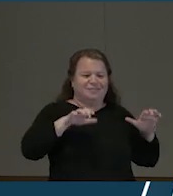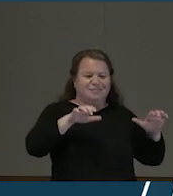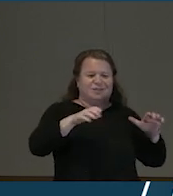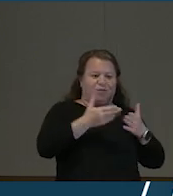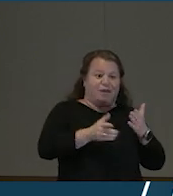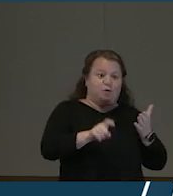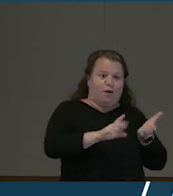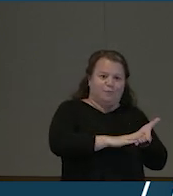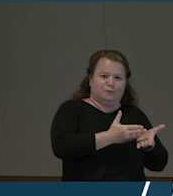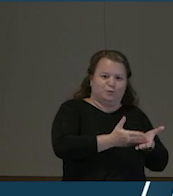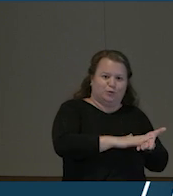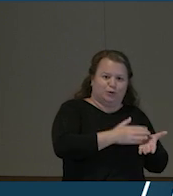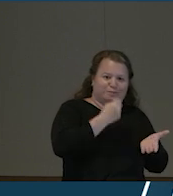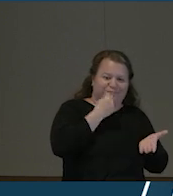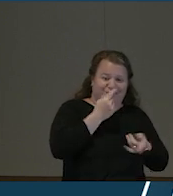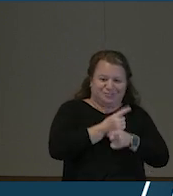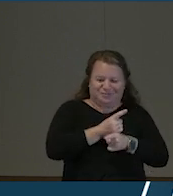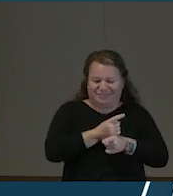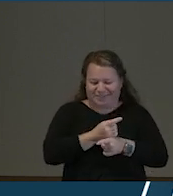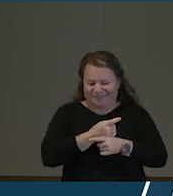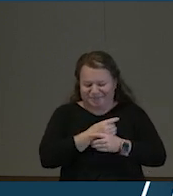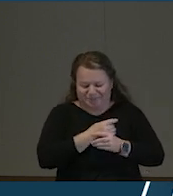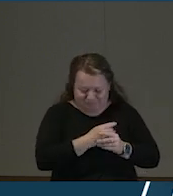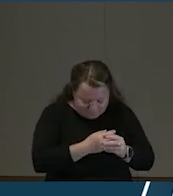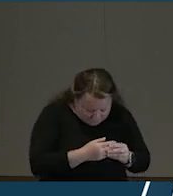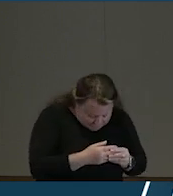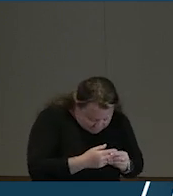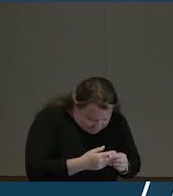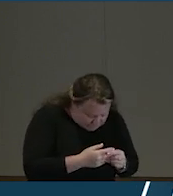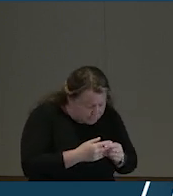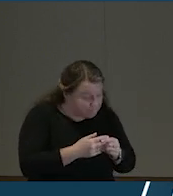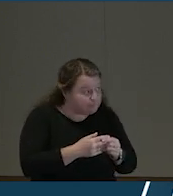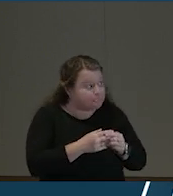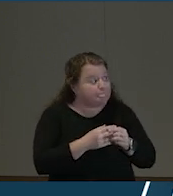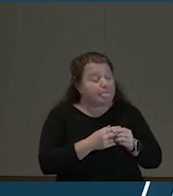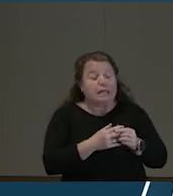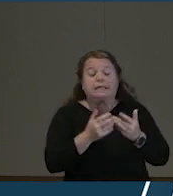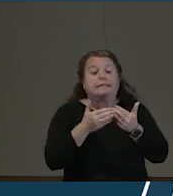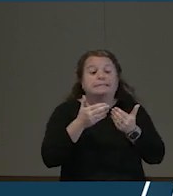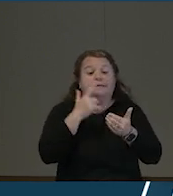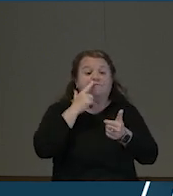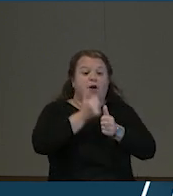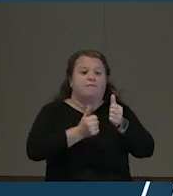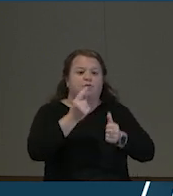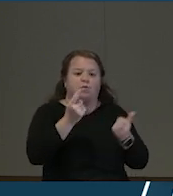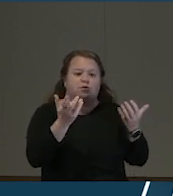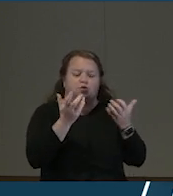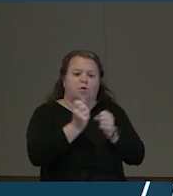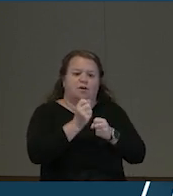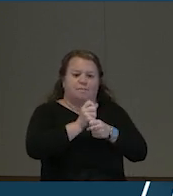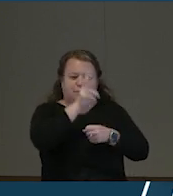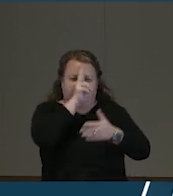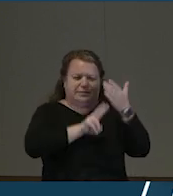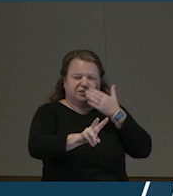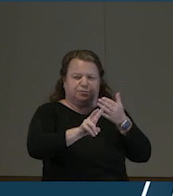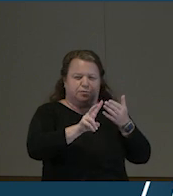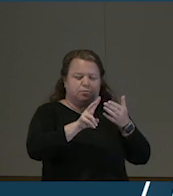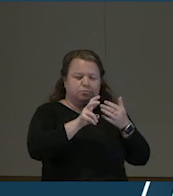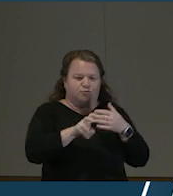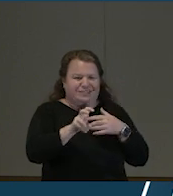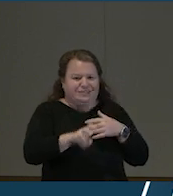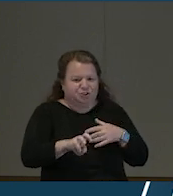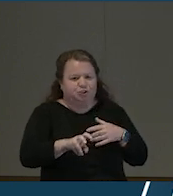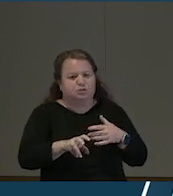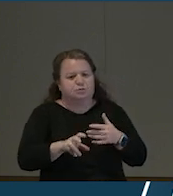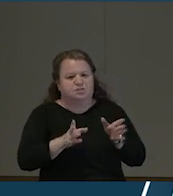has to be cooked, right? But to make it easier for everyone, it's always good to make predictable transitions and prepare your child